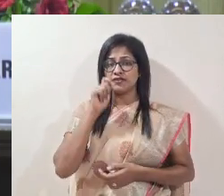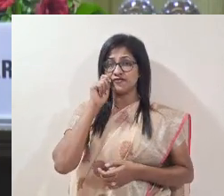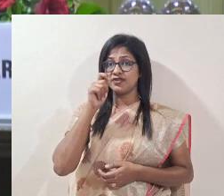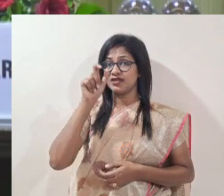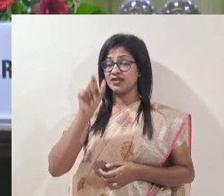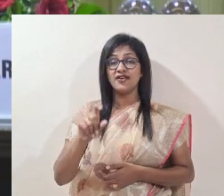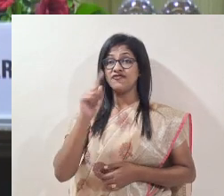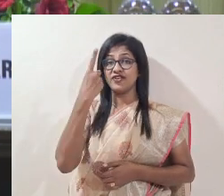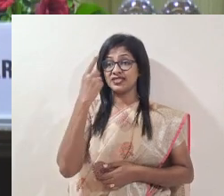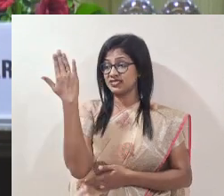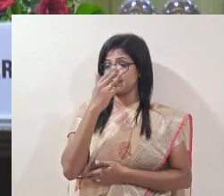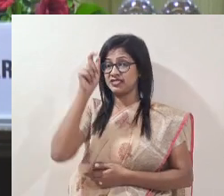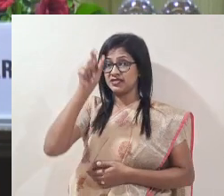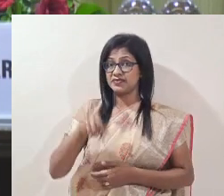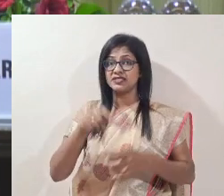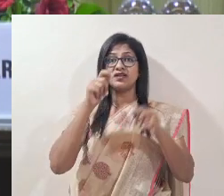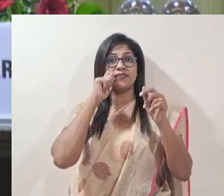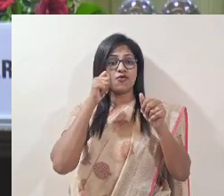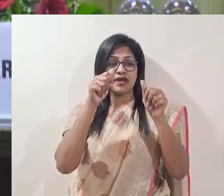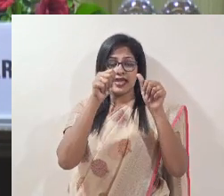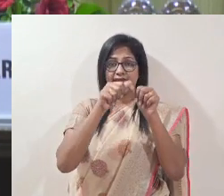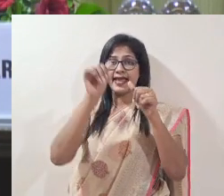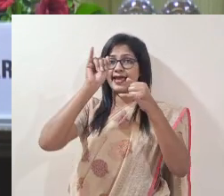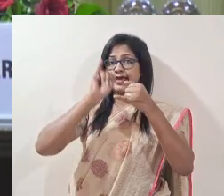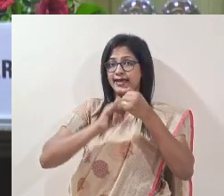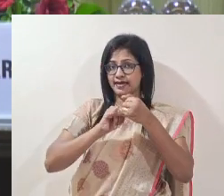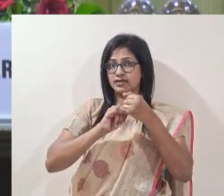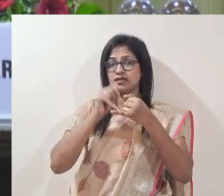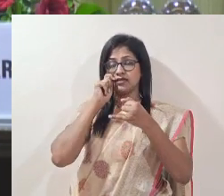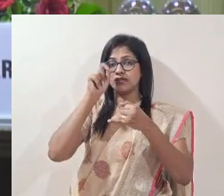is Ashish Makhandar